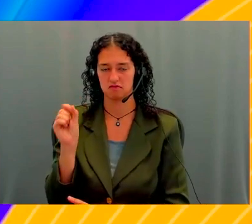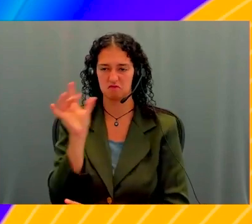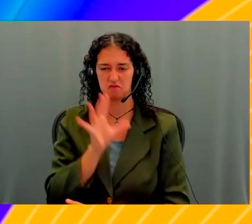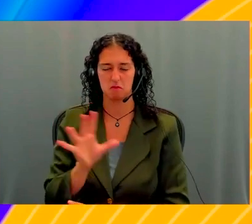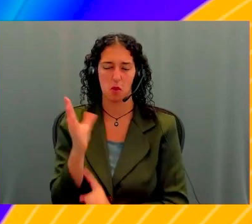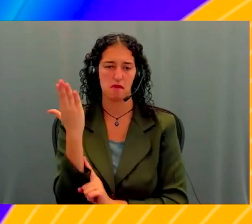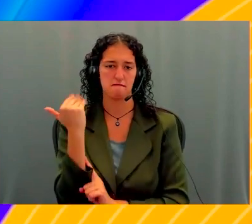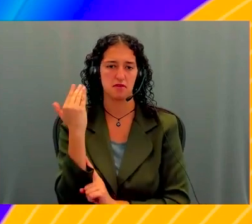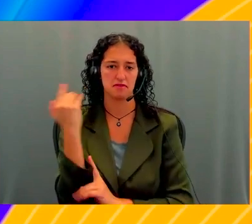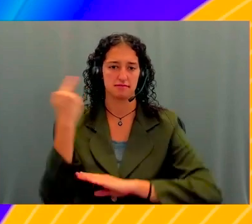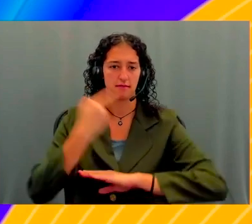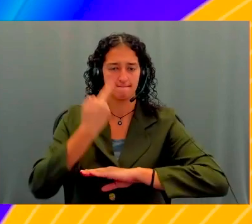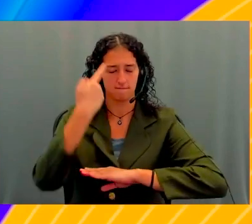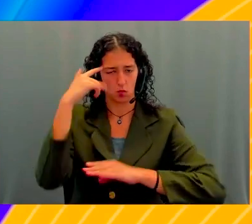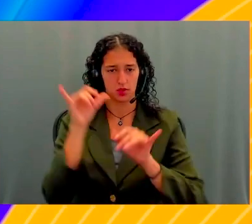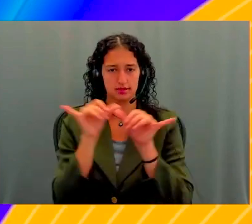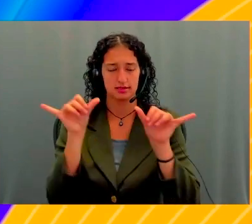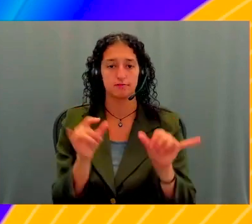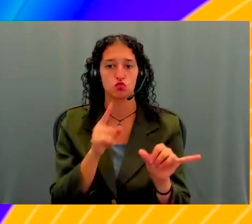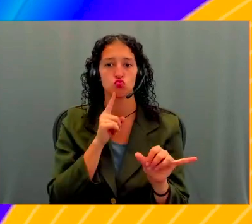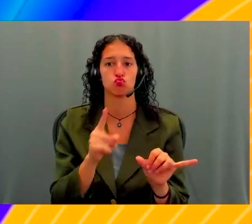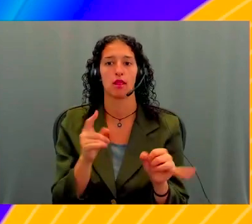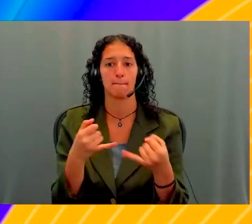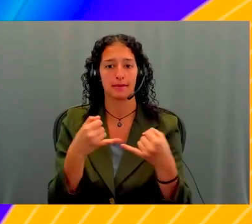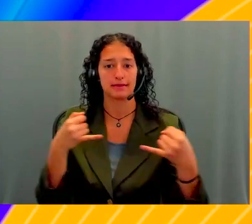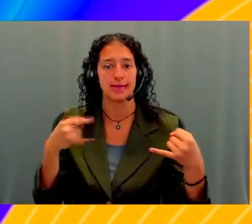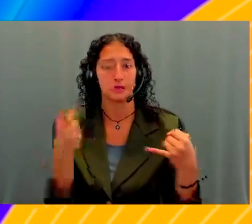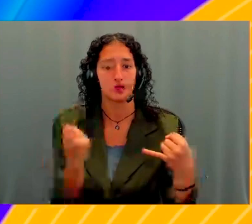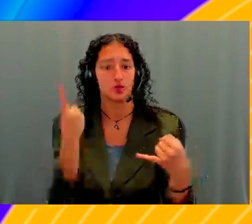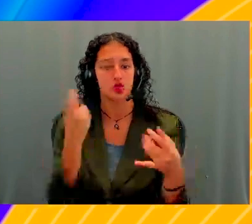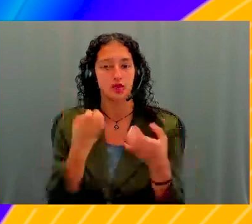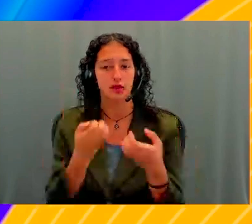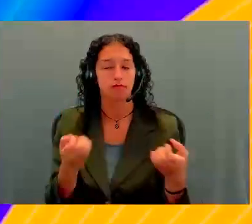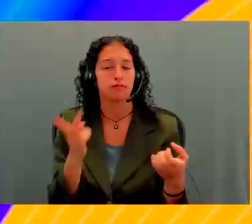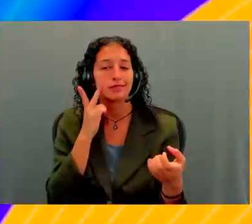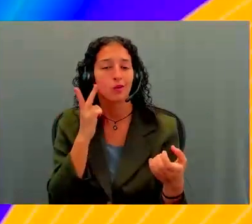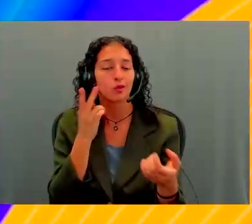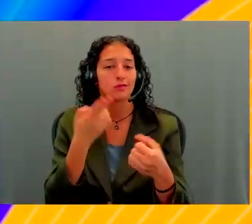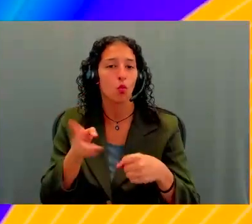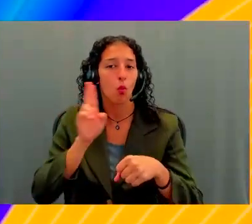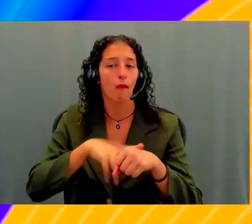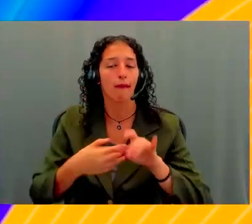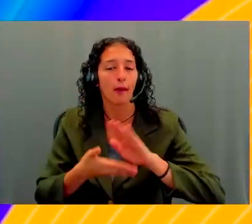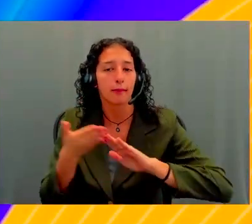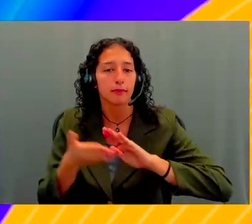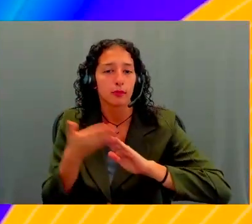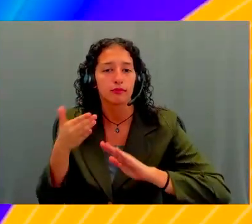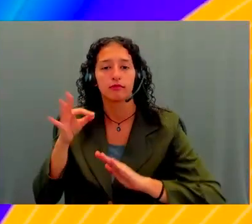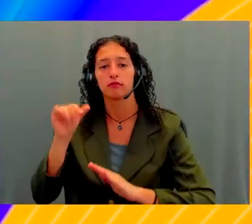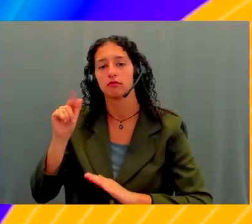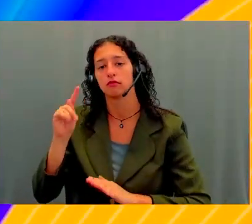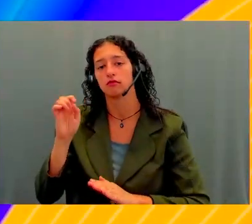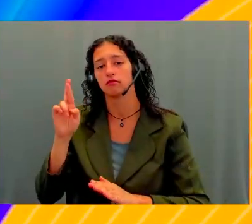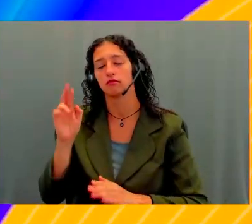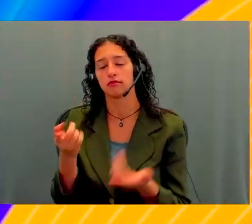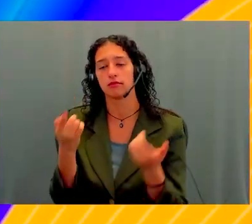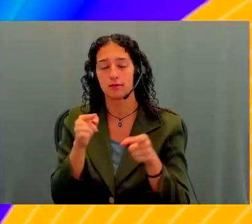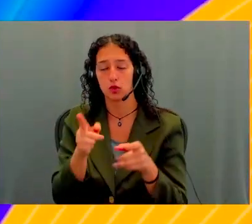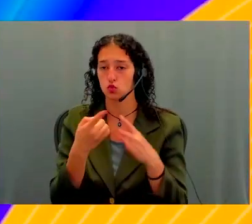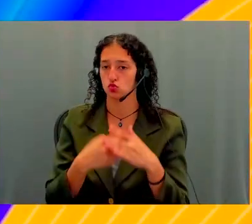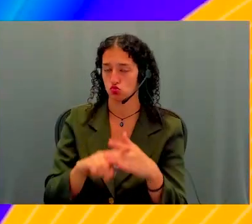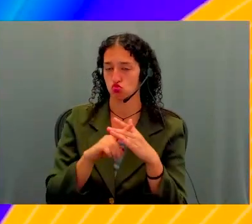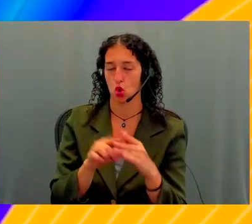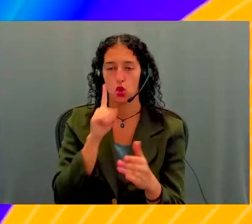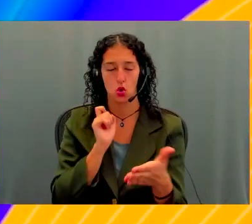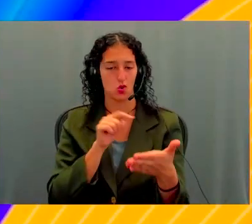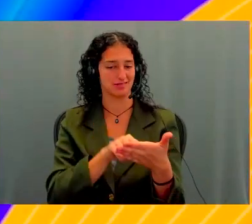for the system to really baseline, understand your equipment, and see what's normal operating pattern. And then once it starts looking at anomalies, you'll have it on your phone, on